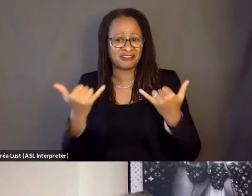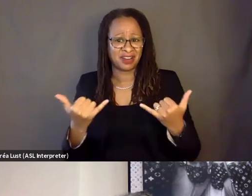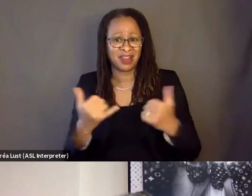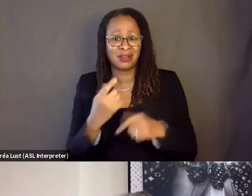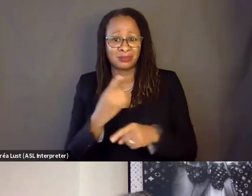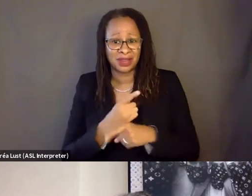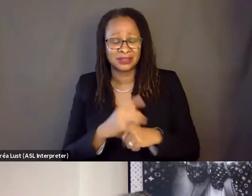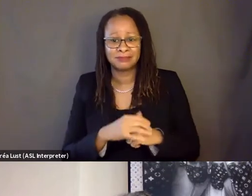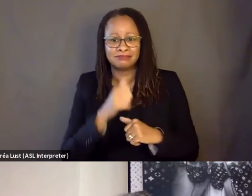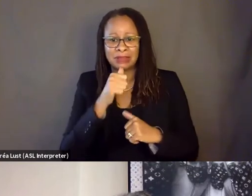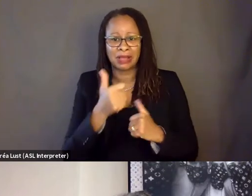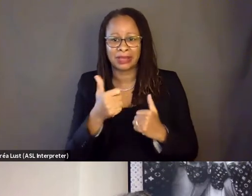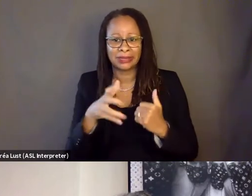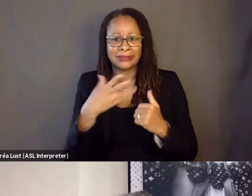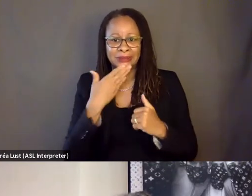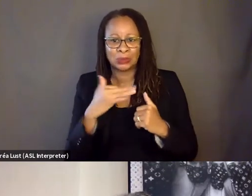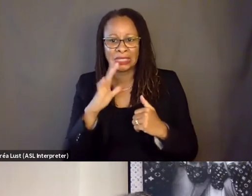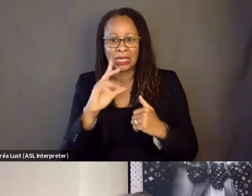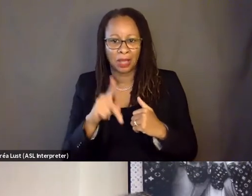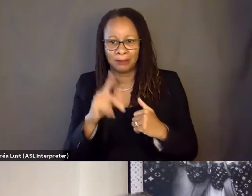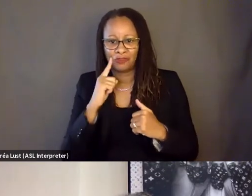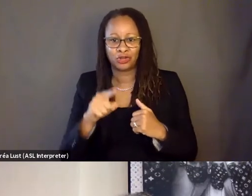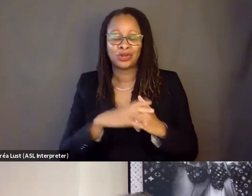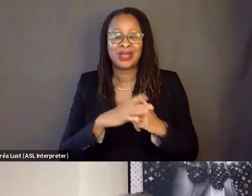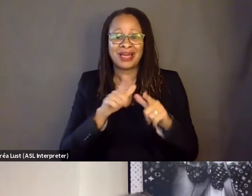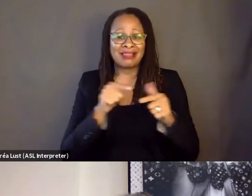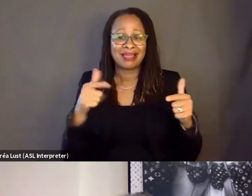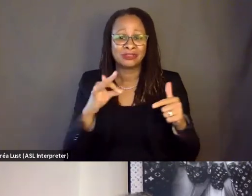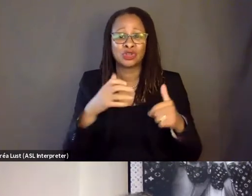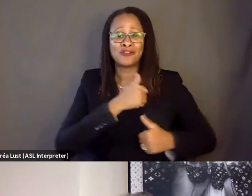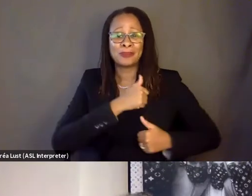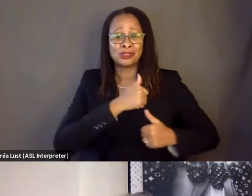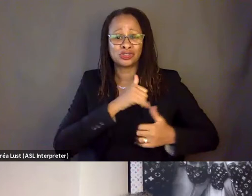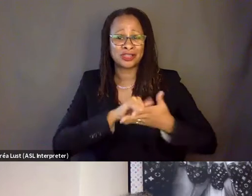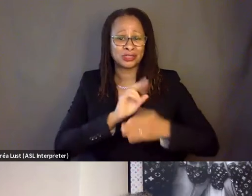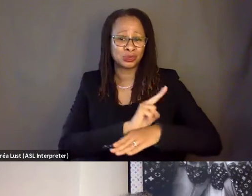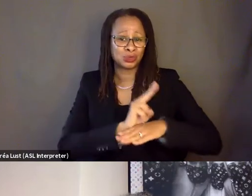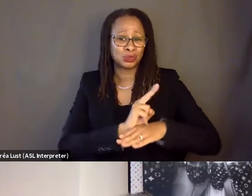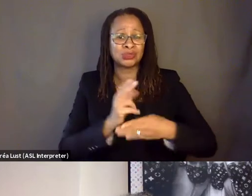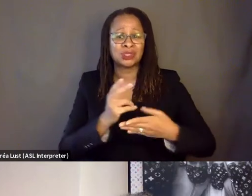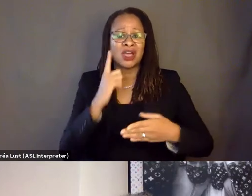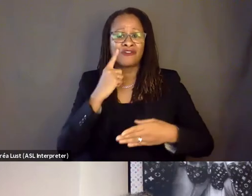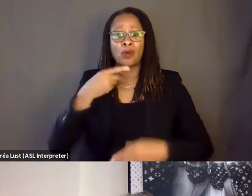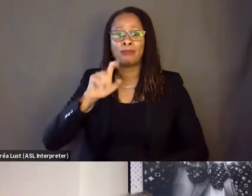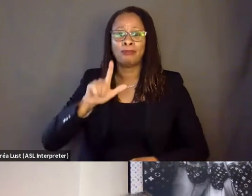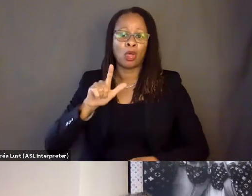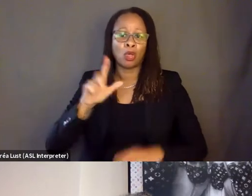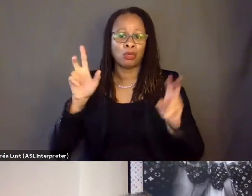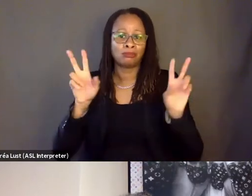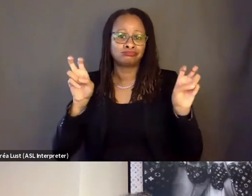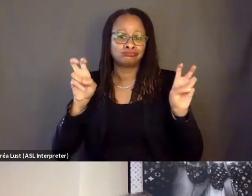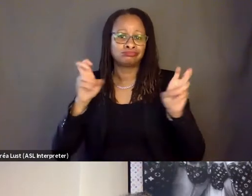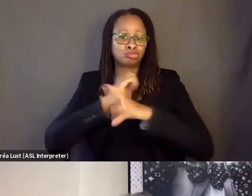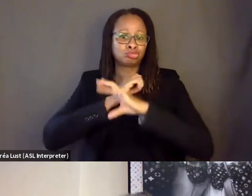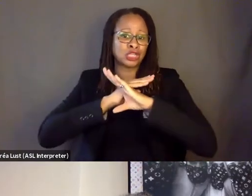right? There is language of like military that's used in terms of this poll protection thing, like the